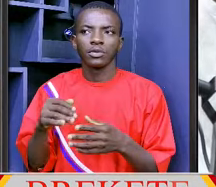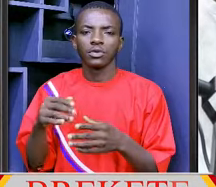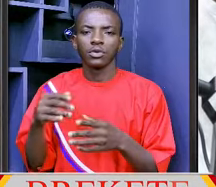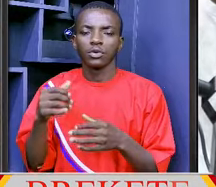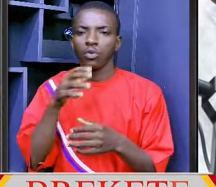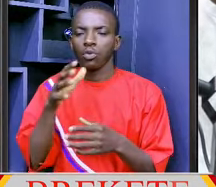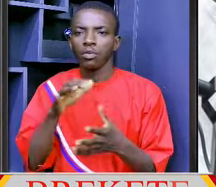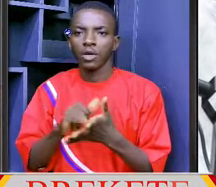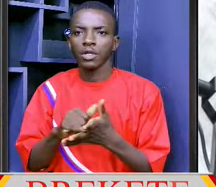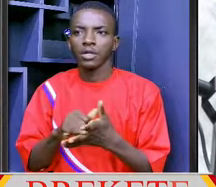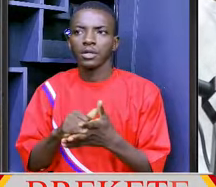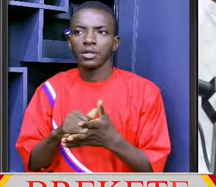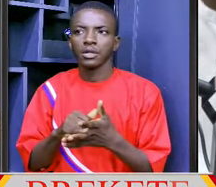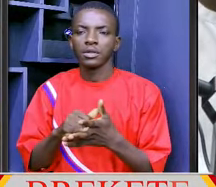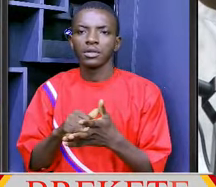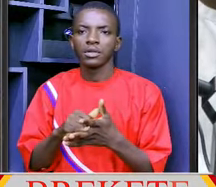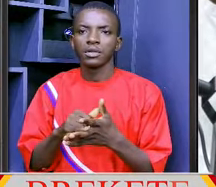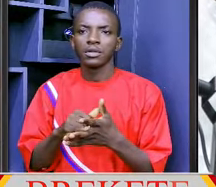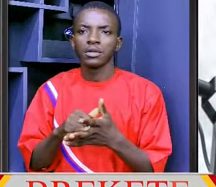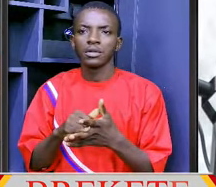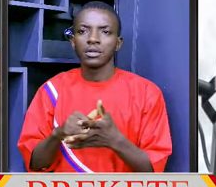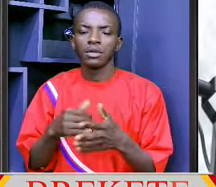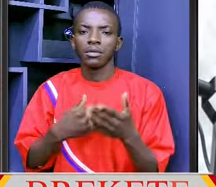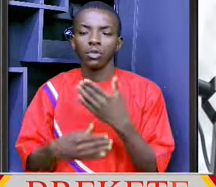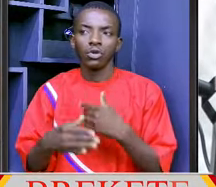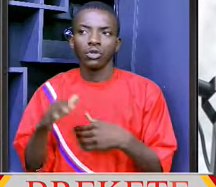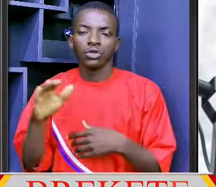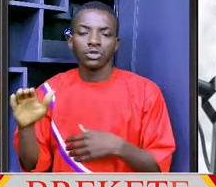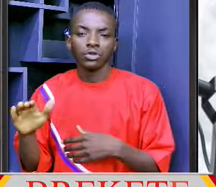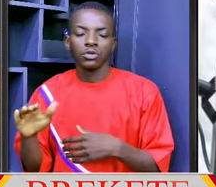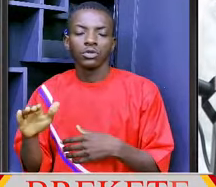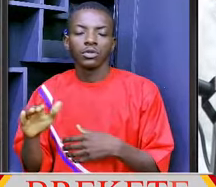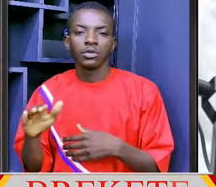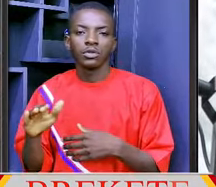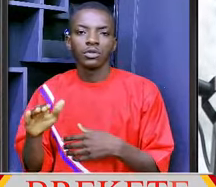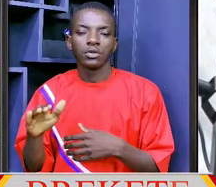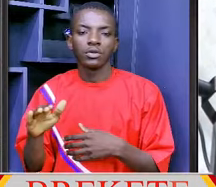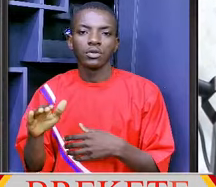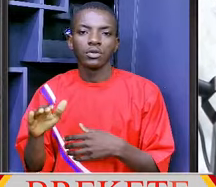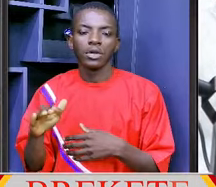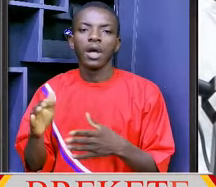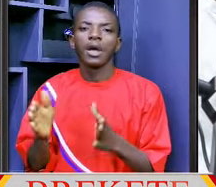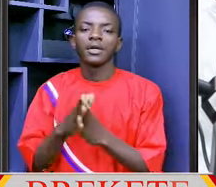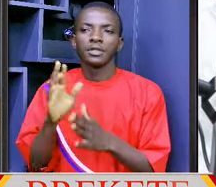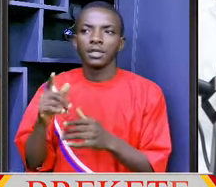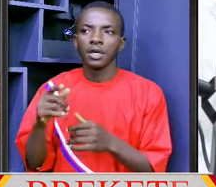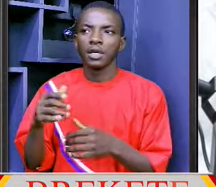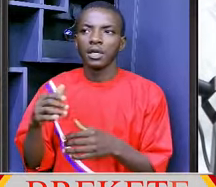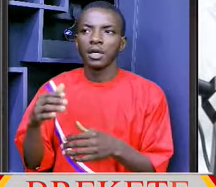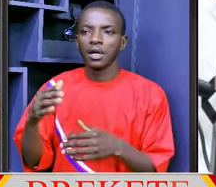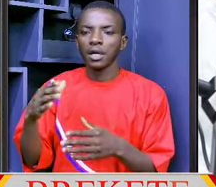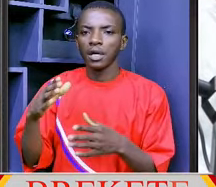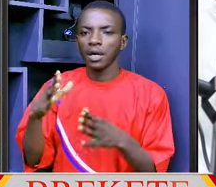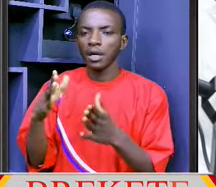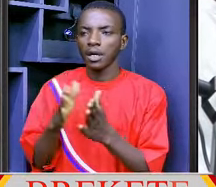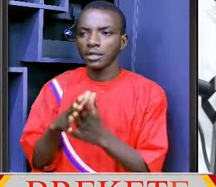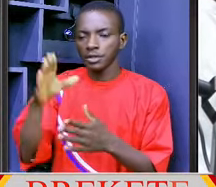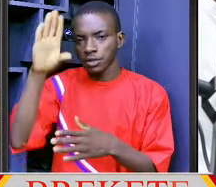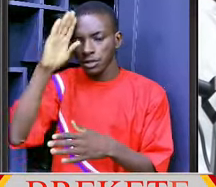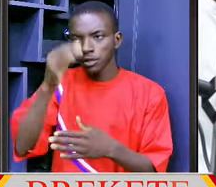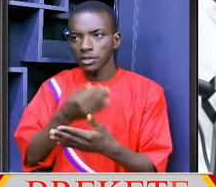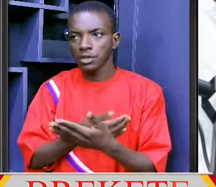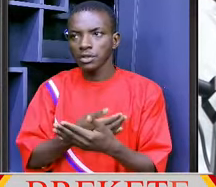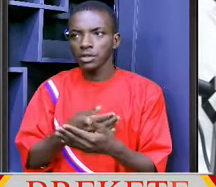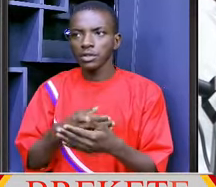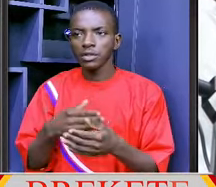The woman we born the children. What about her? Sir, she's not your wife. Sir, let me tell you. Ask the son here, Savior. When I call her,